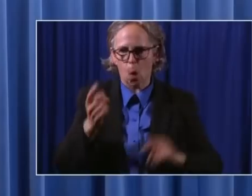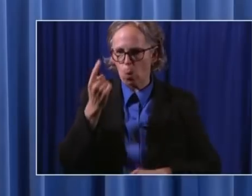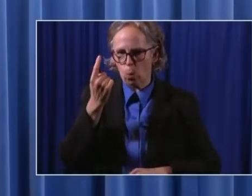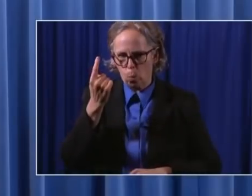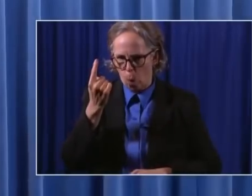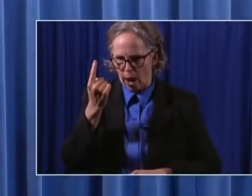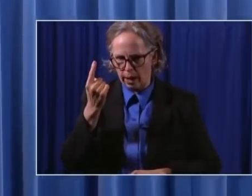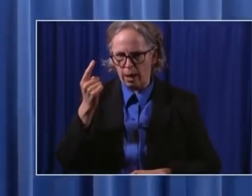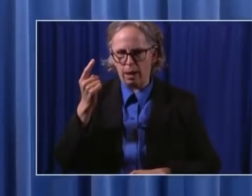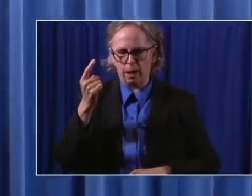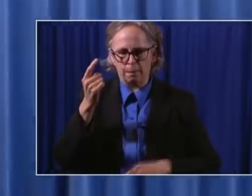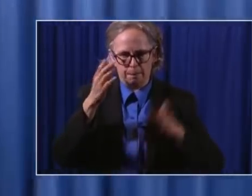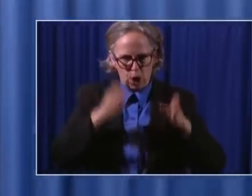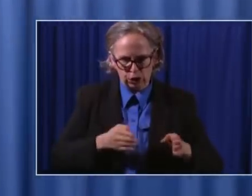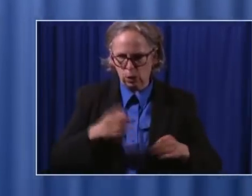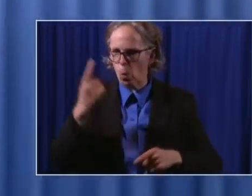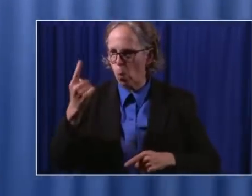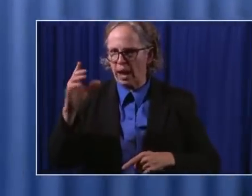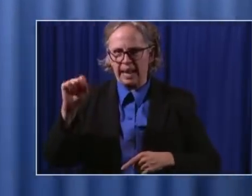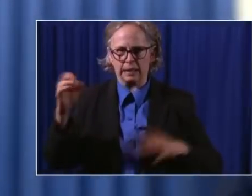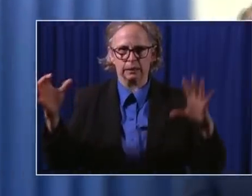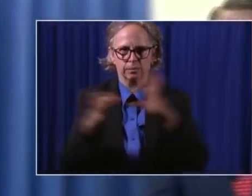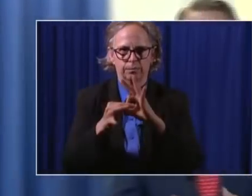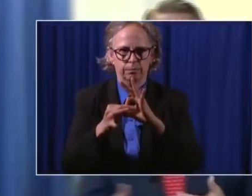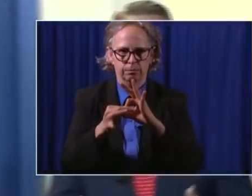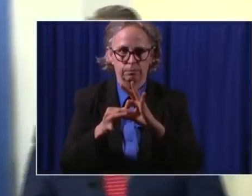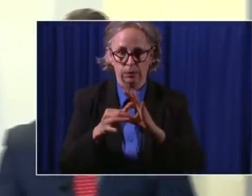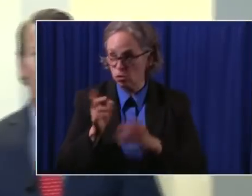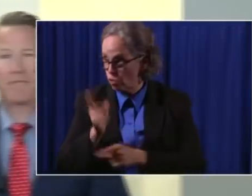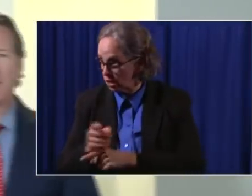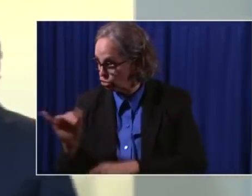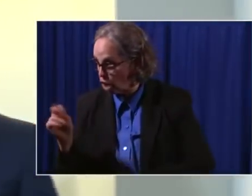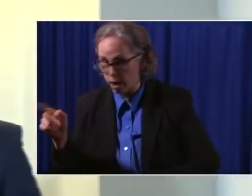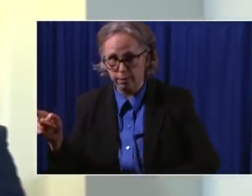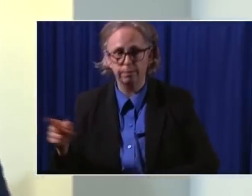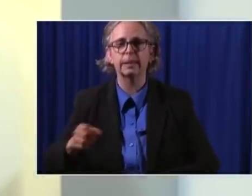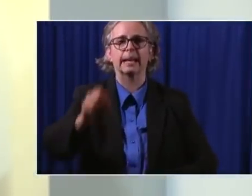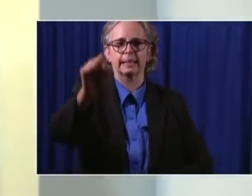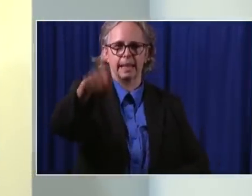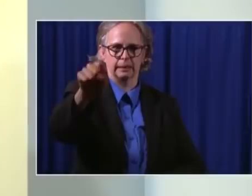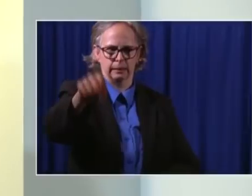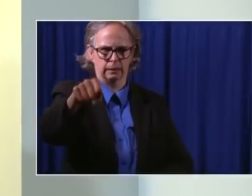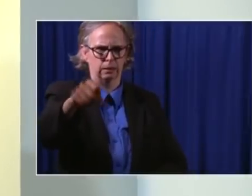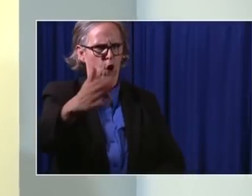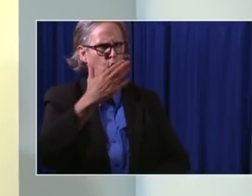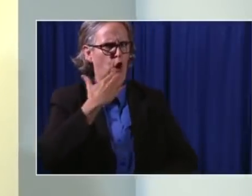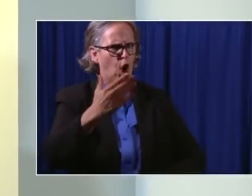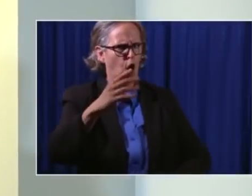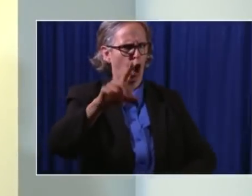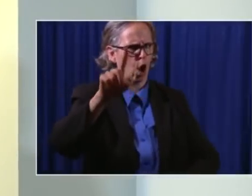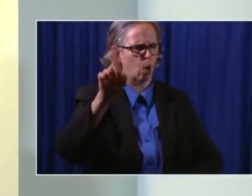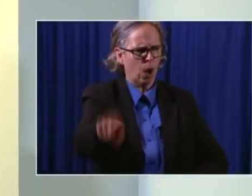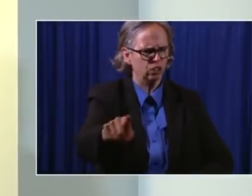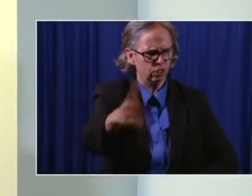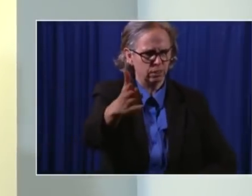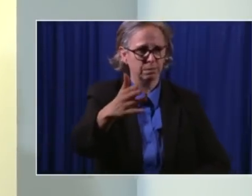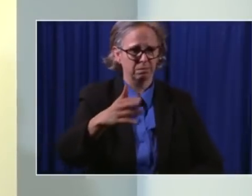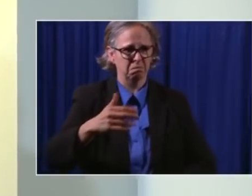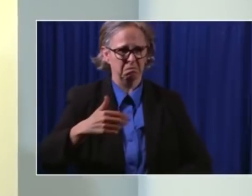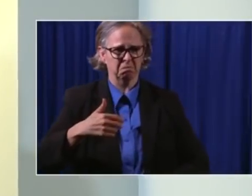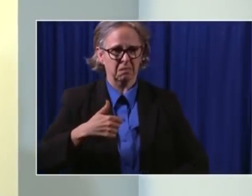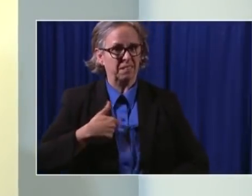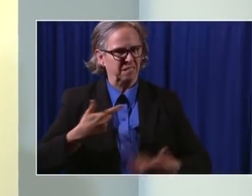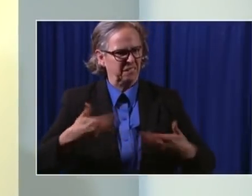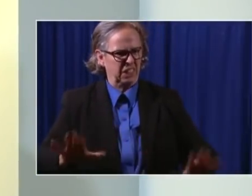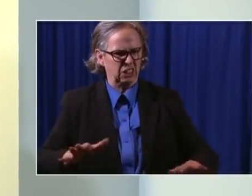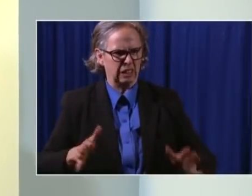level. John, do you have any more on that? It's a great question. I get it often. I directly ask the health department about this, and what